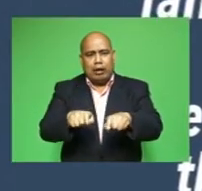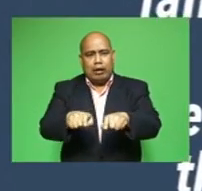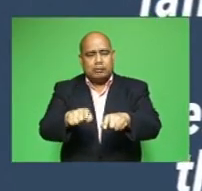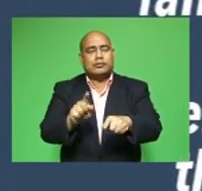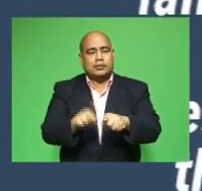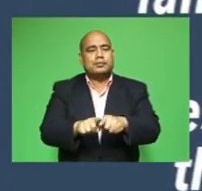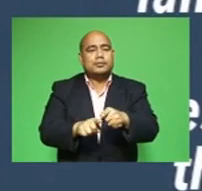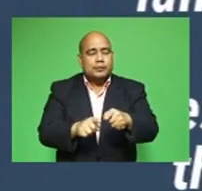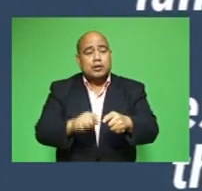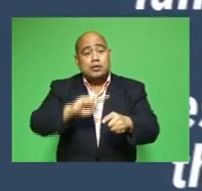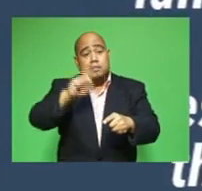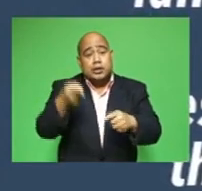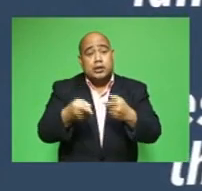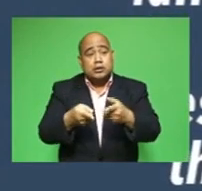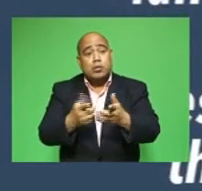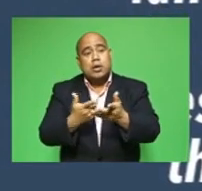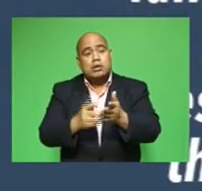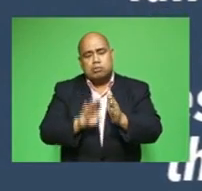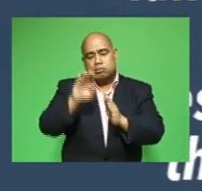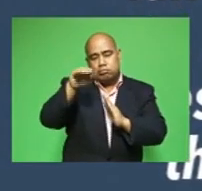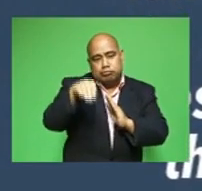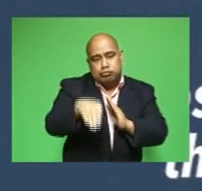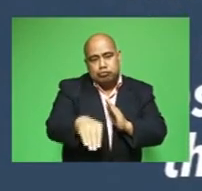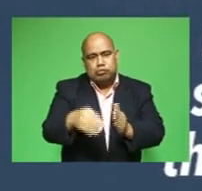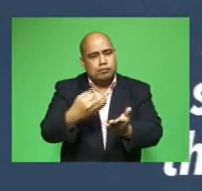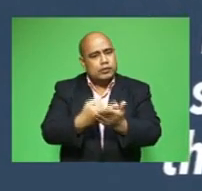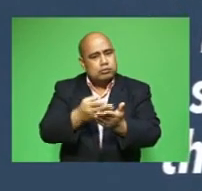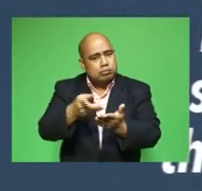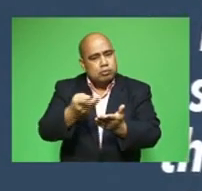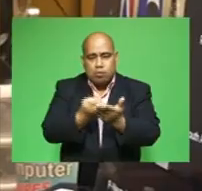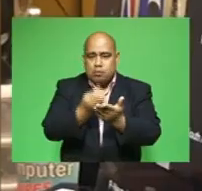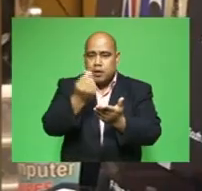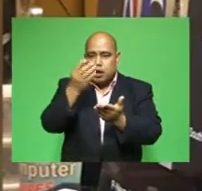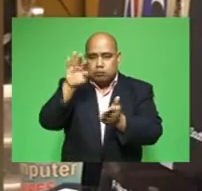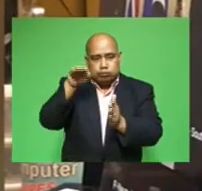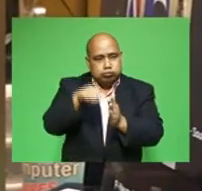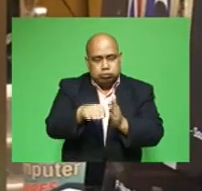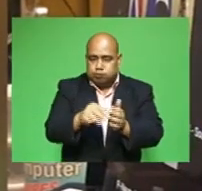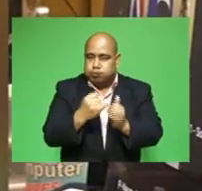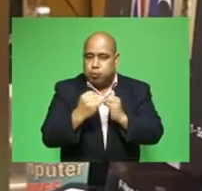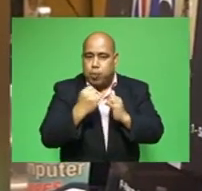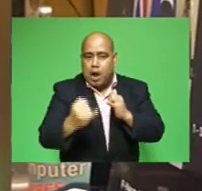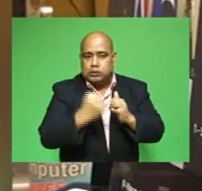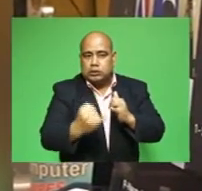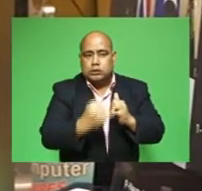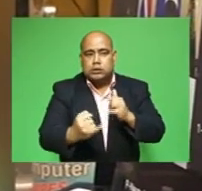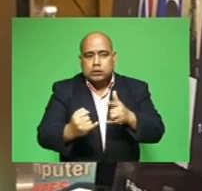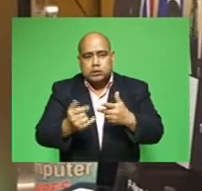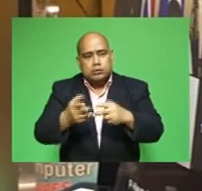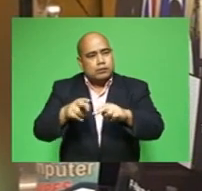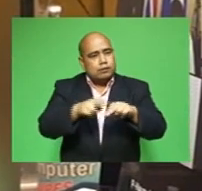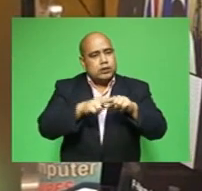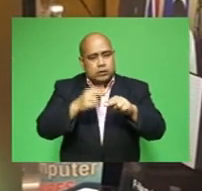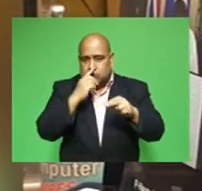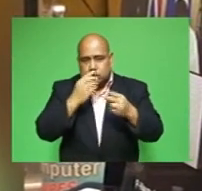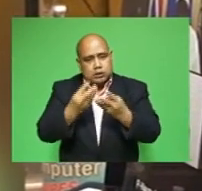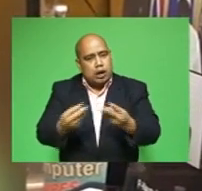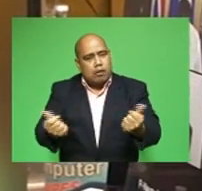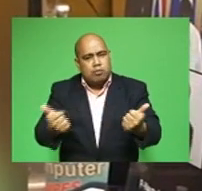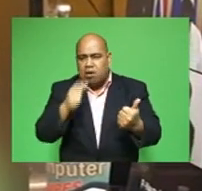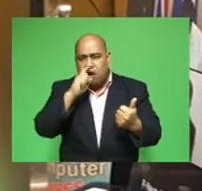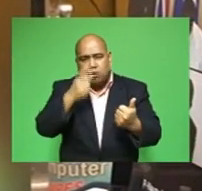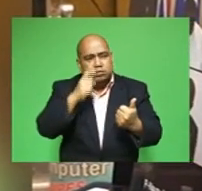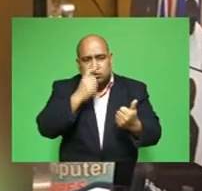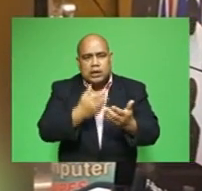more destructive than any storm and far beyond Fiji's own capabilities to constrain. While speaking to leaders from Africa,